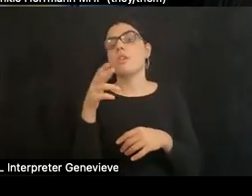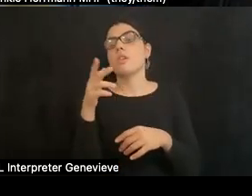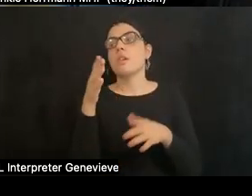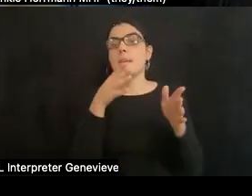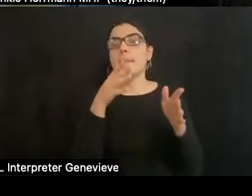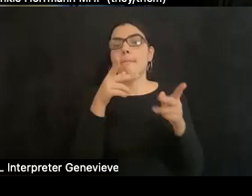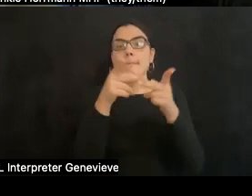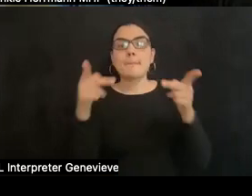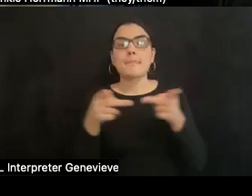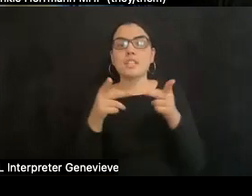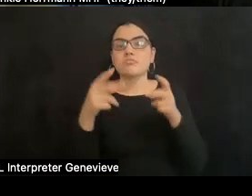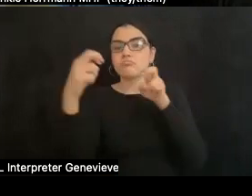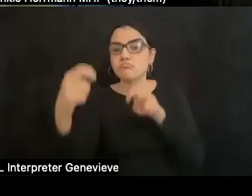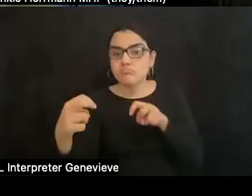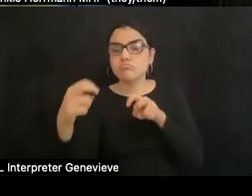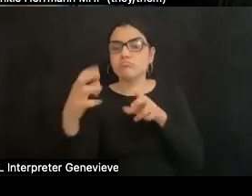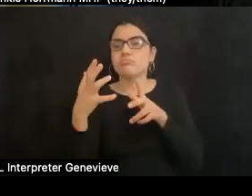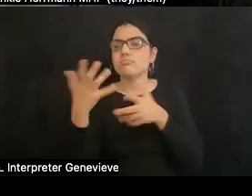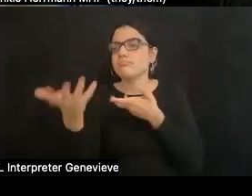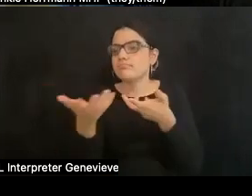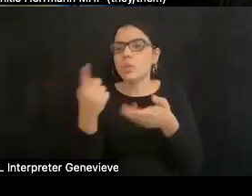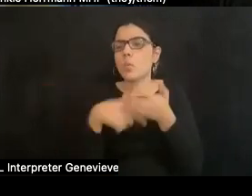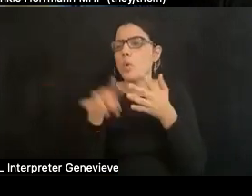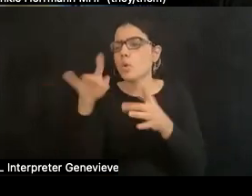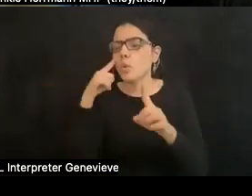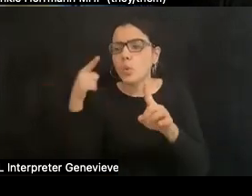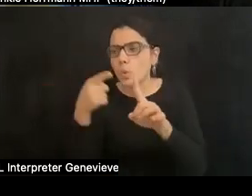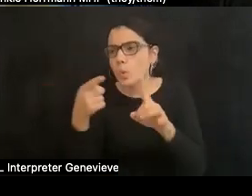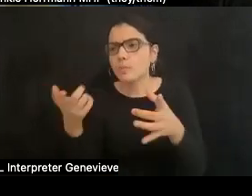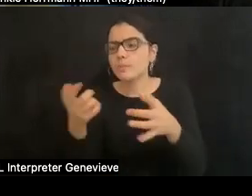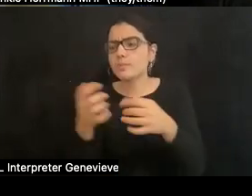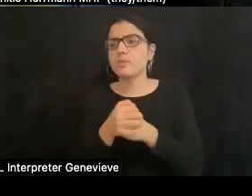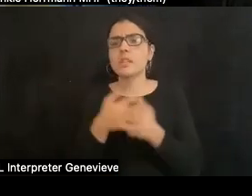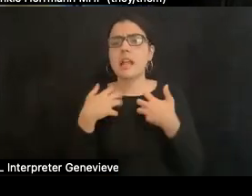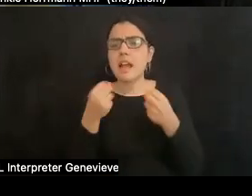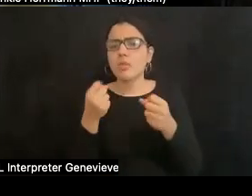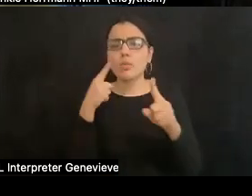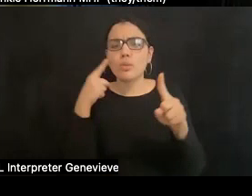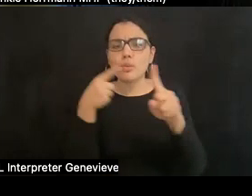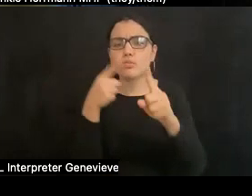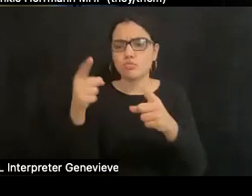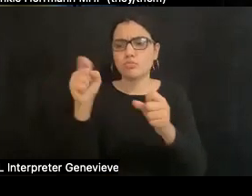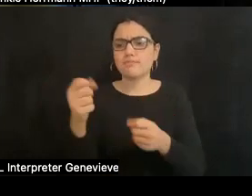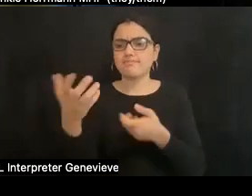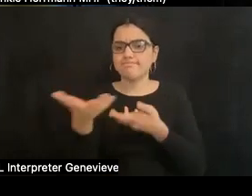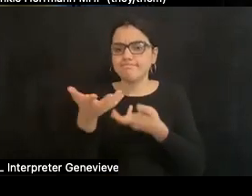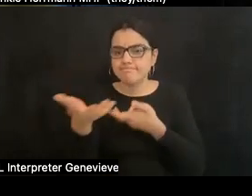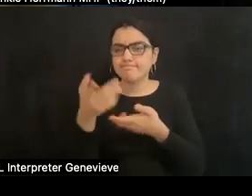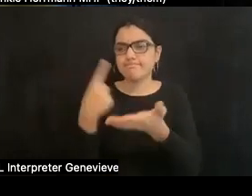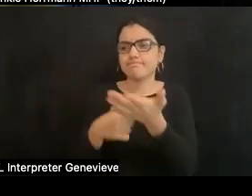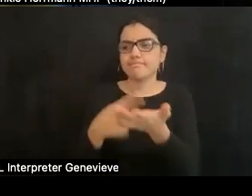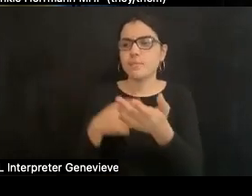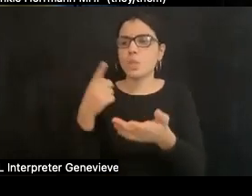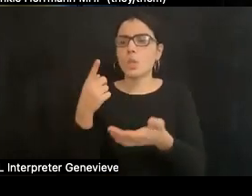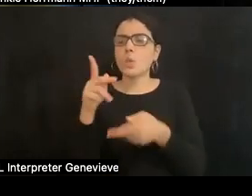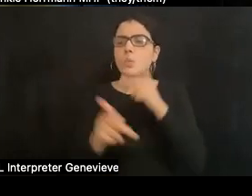and asks you kind of like, what are your recovery goals? And then can discuss together, what types of